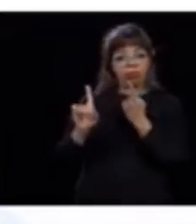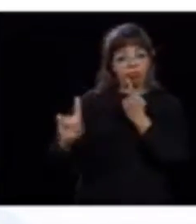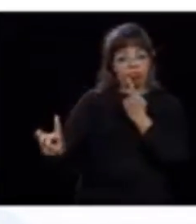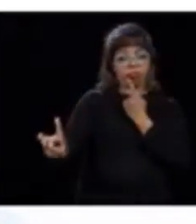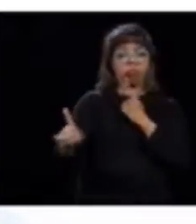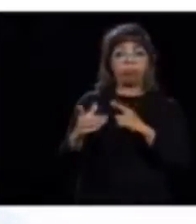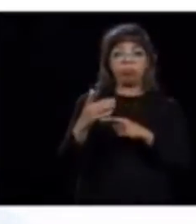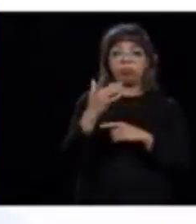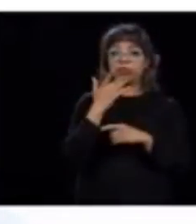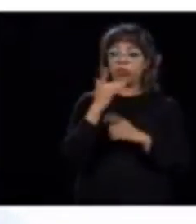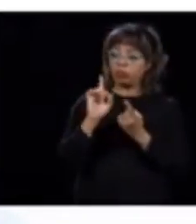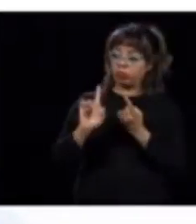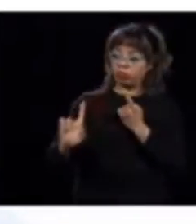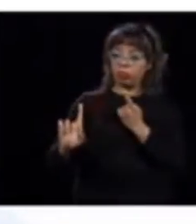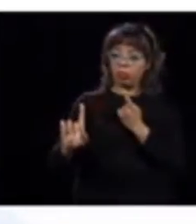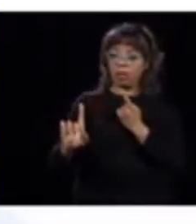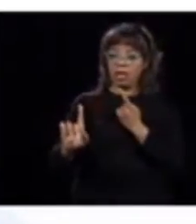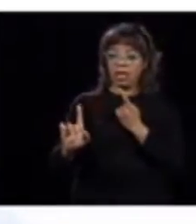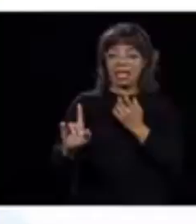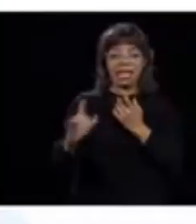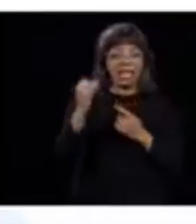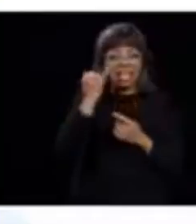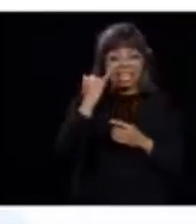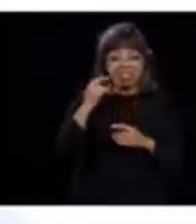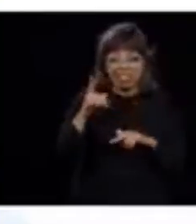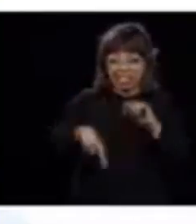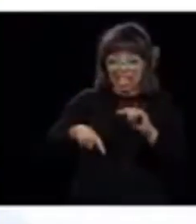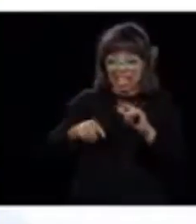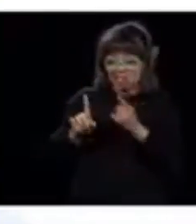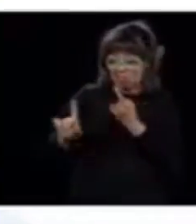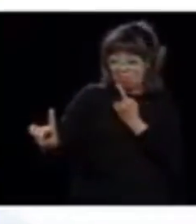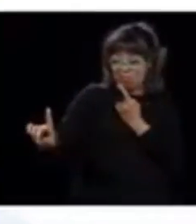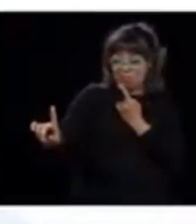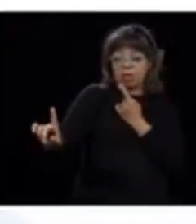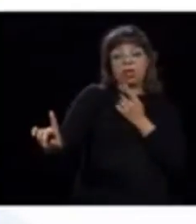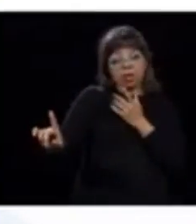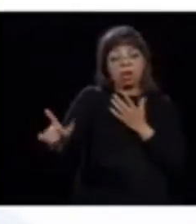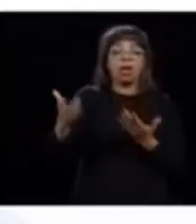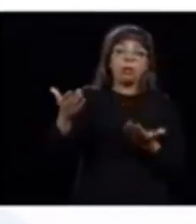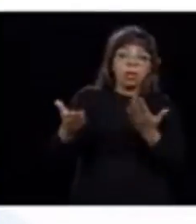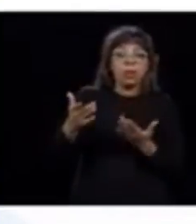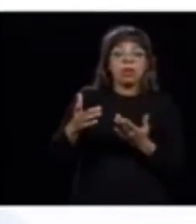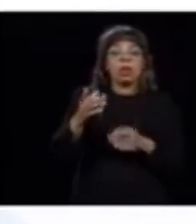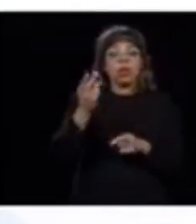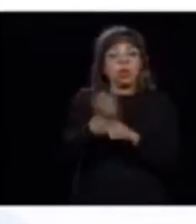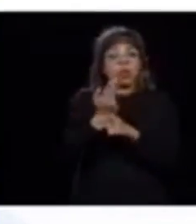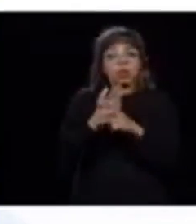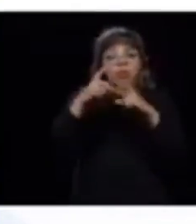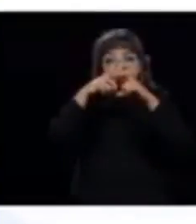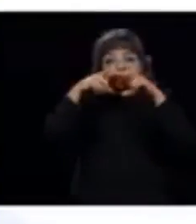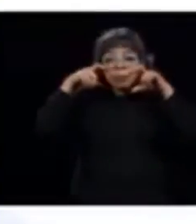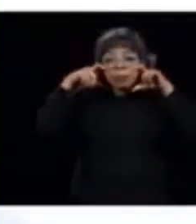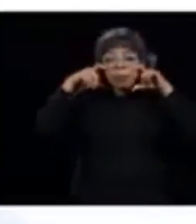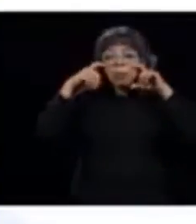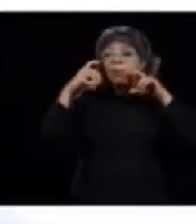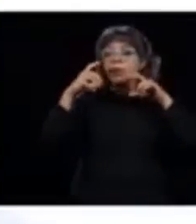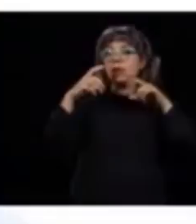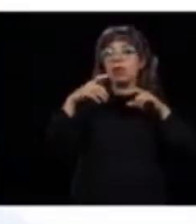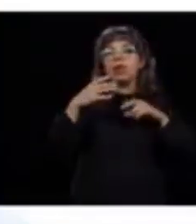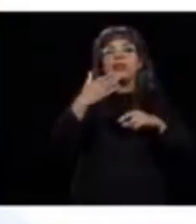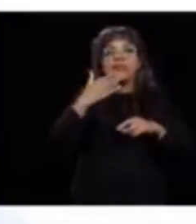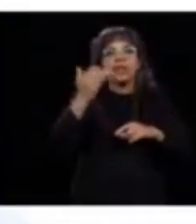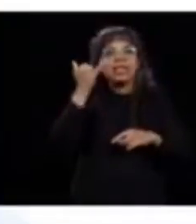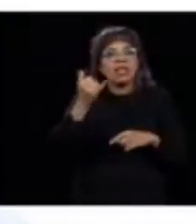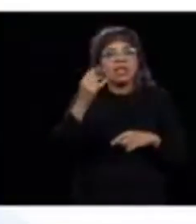would say, cover face mask with some recipes. can find in Health Canada the way to do it.